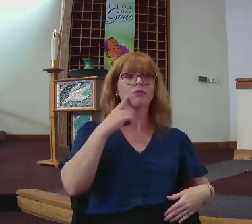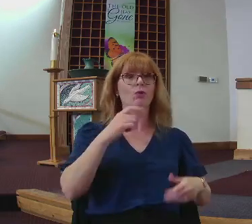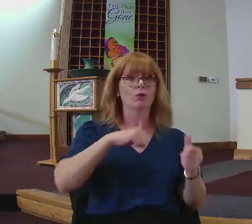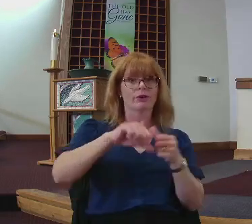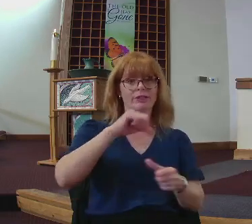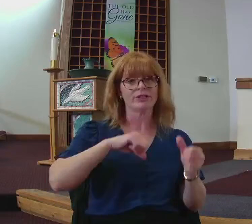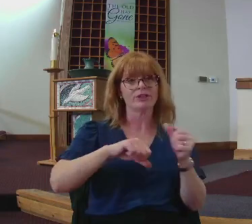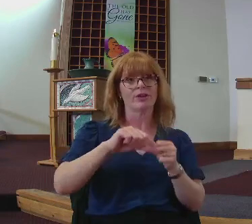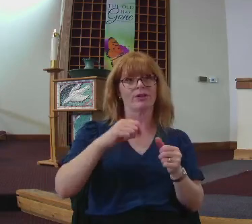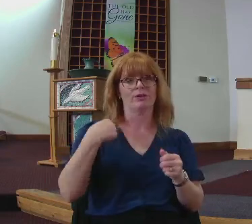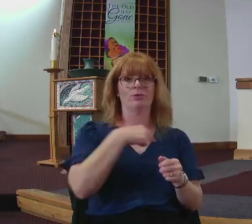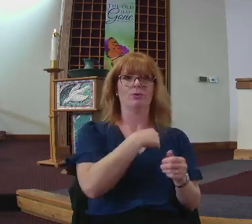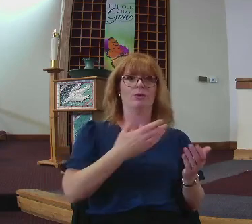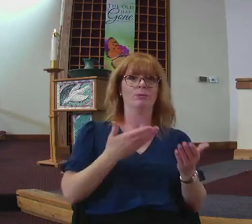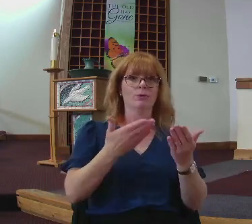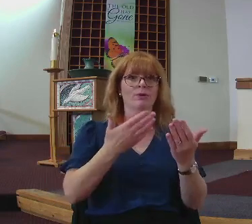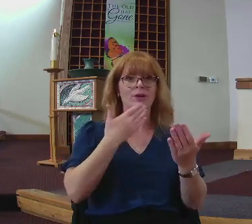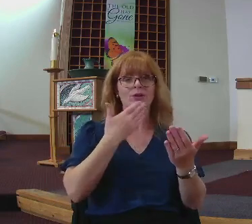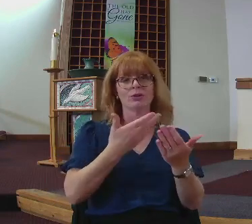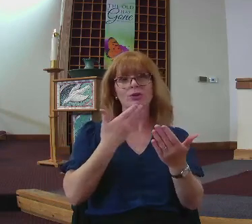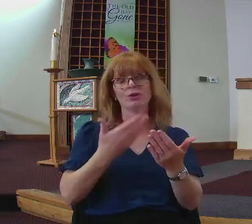good medicine.